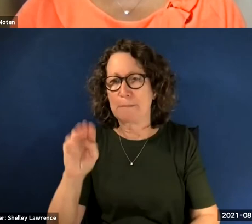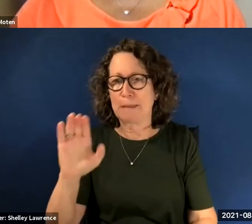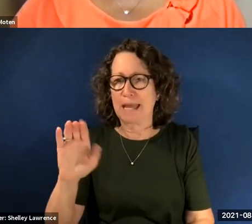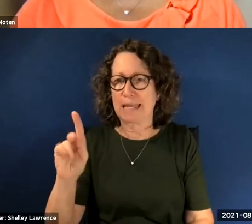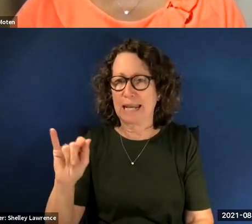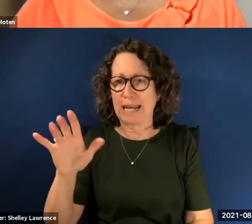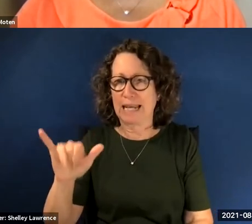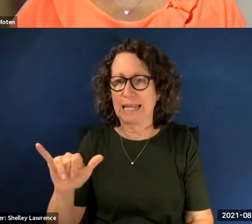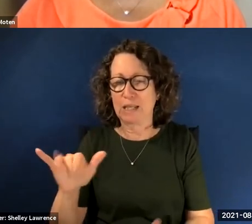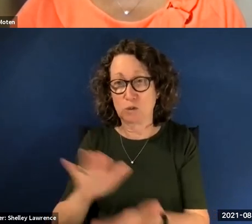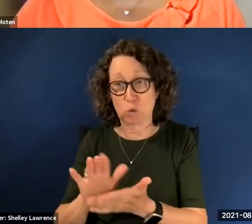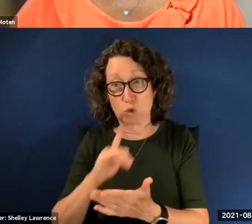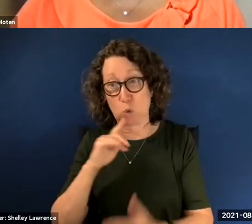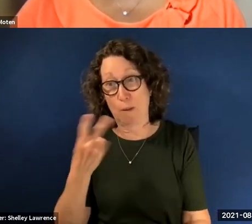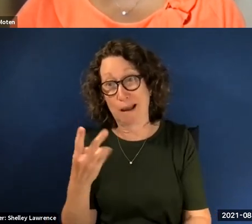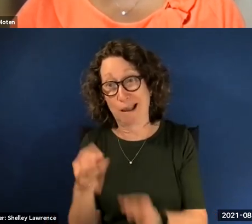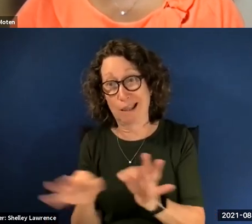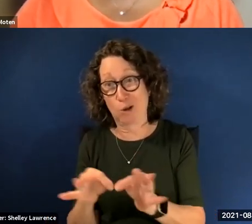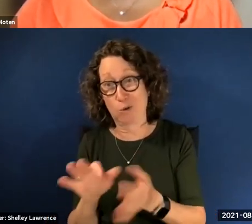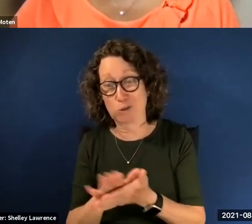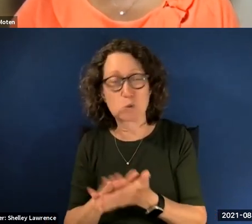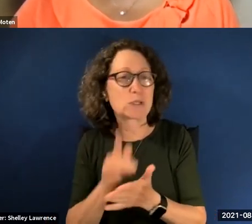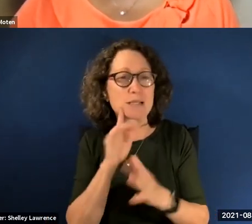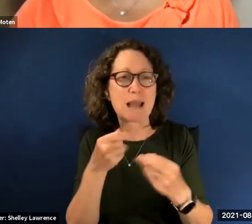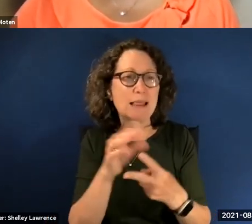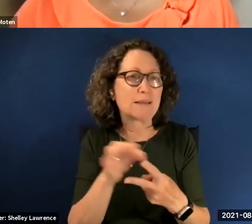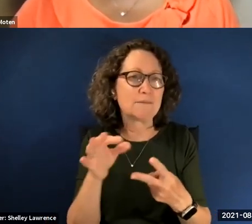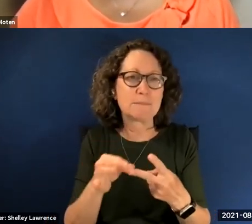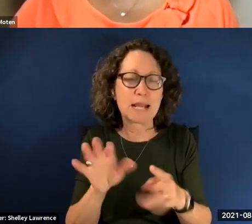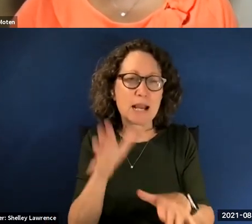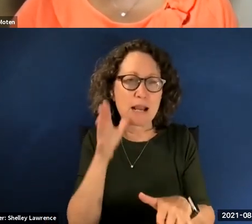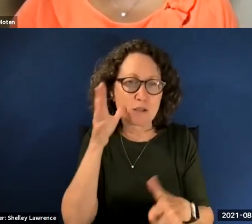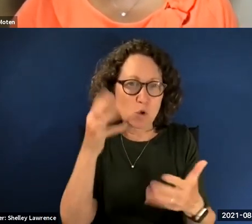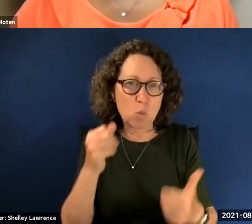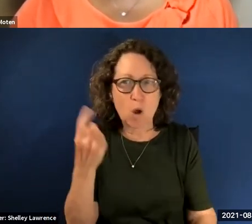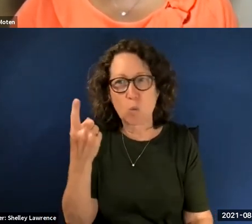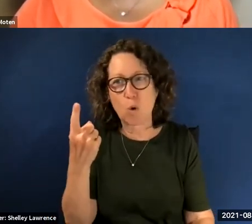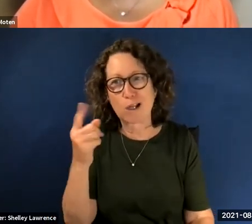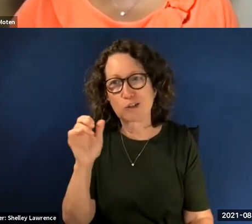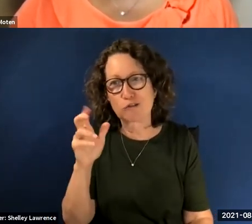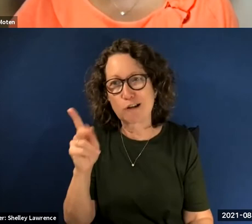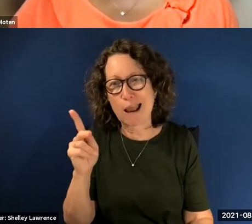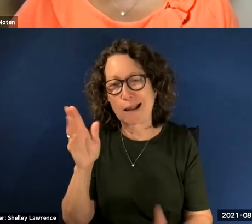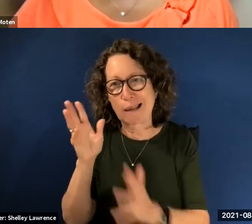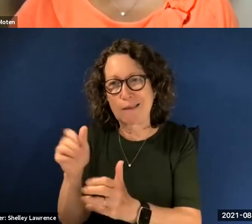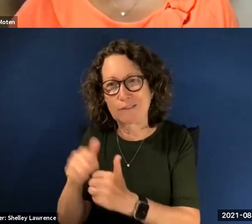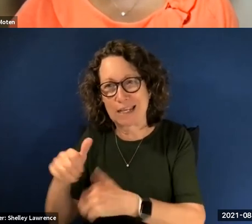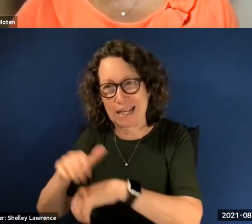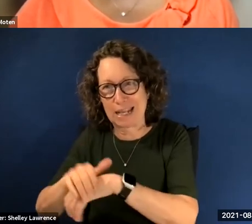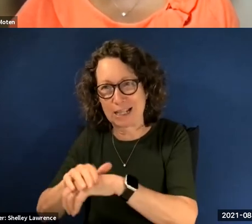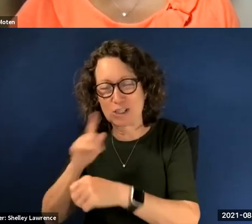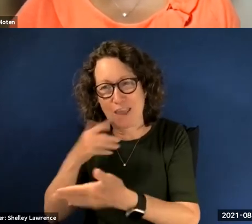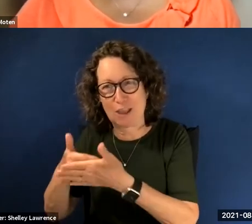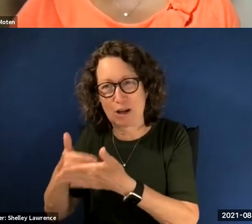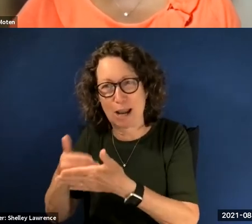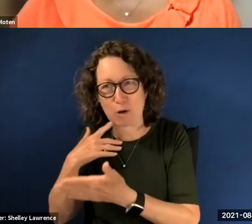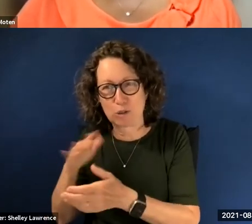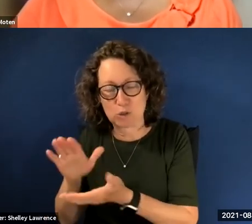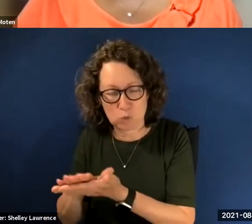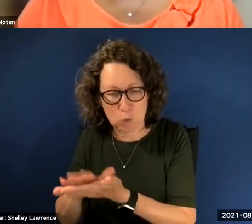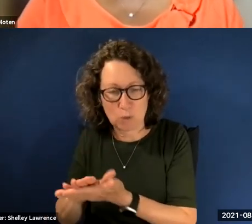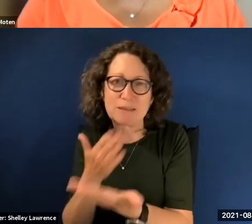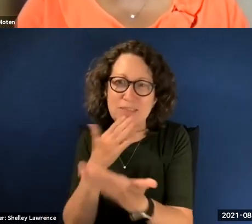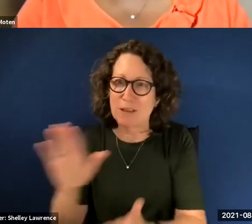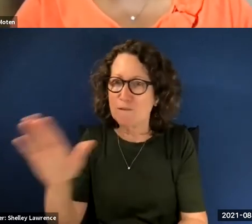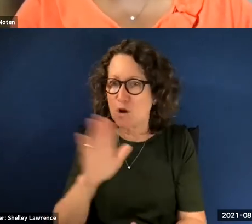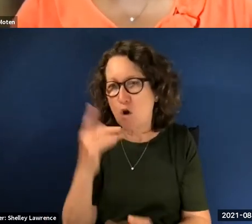a bilingual school does not leave choice for parents that want one track left in English at their neighborhood school. Thank you